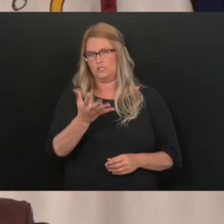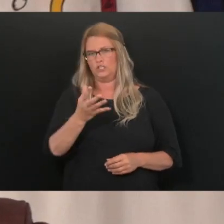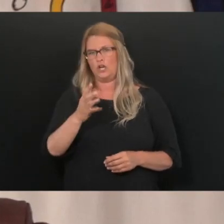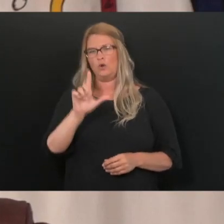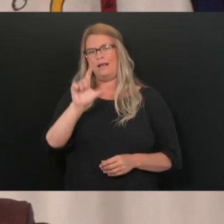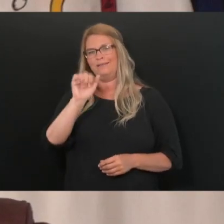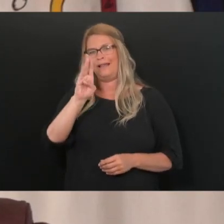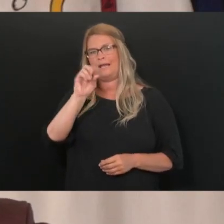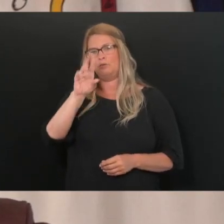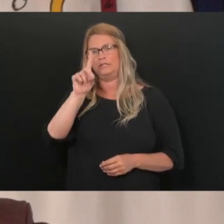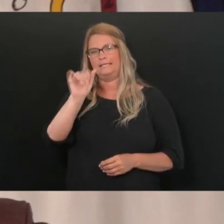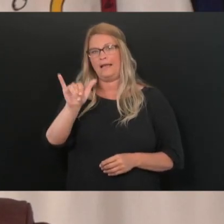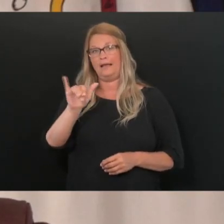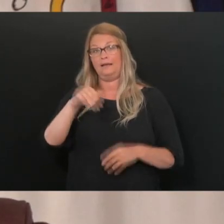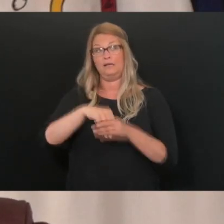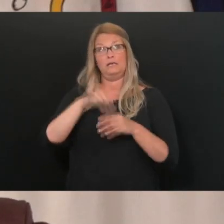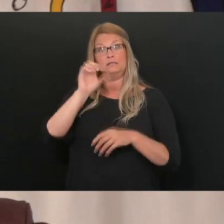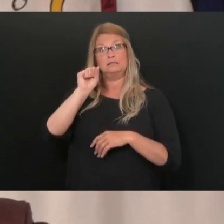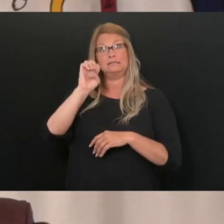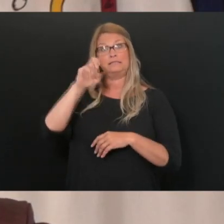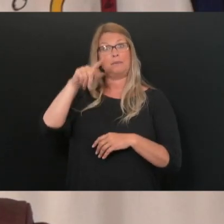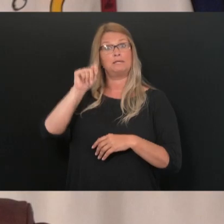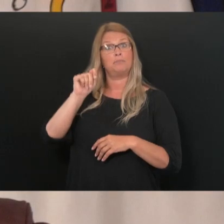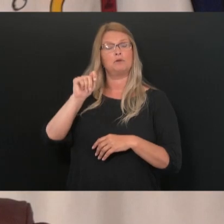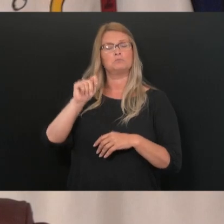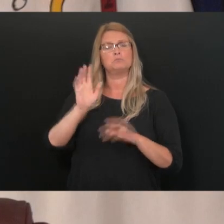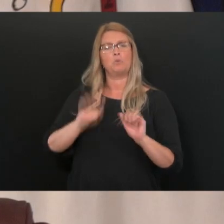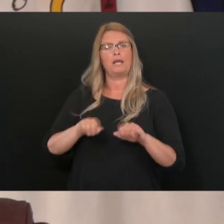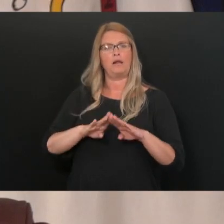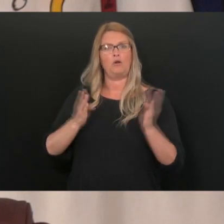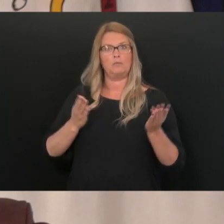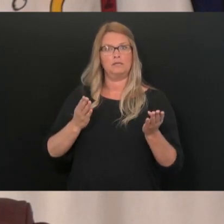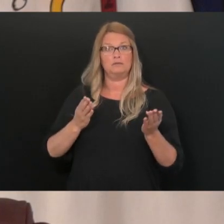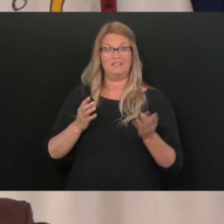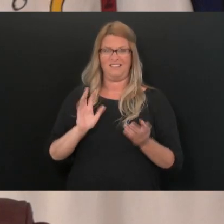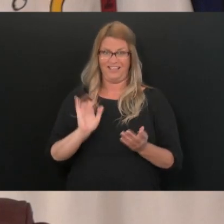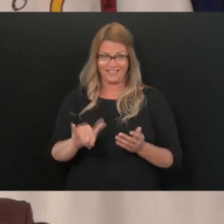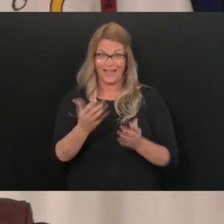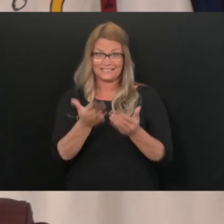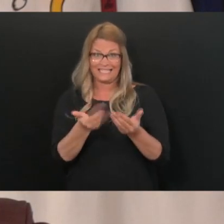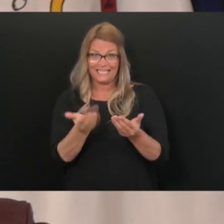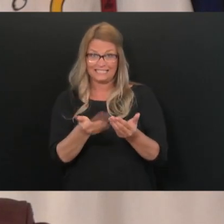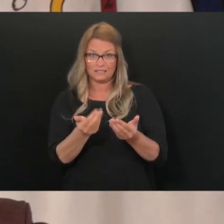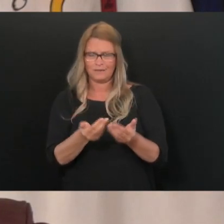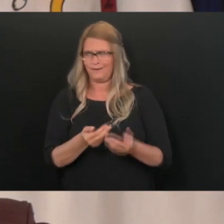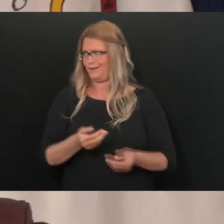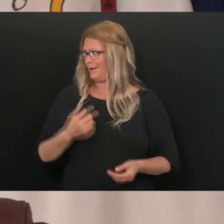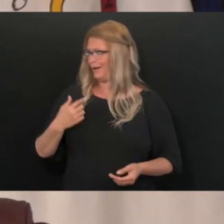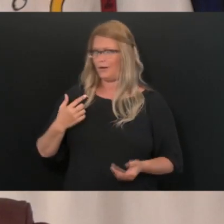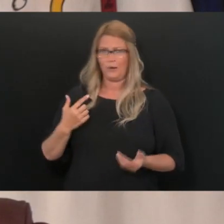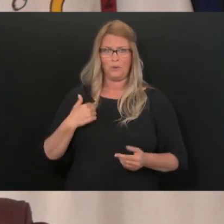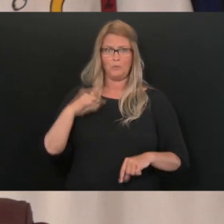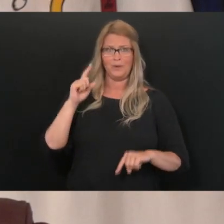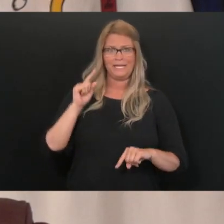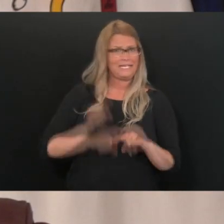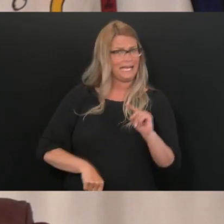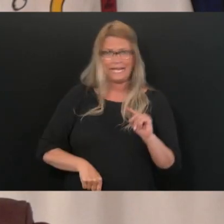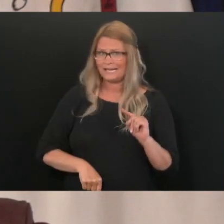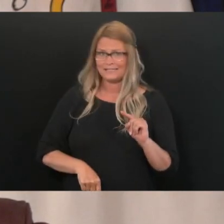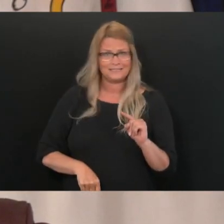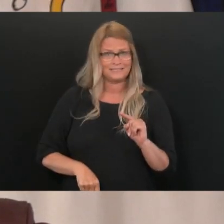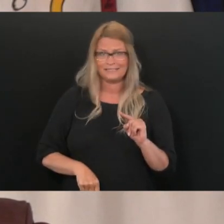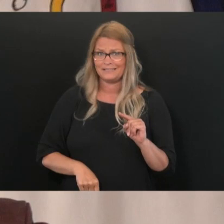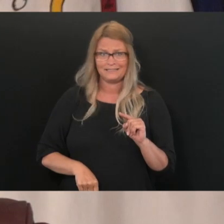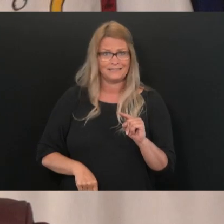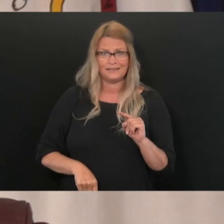Day in September. That'd be the easiest thing in the world to do. But we can't do that, West Virginia. And we